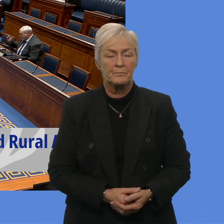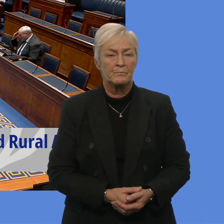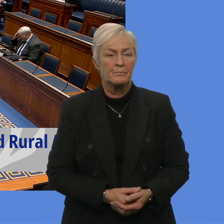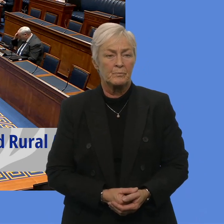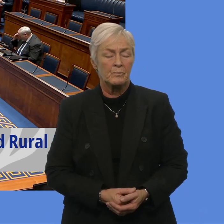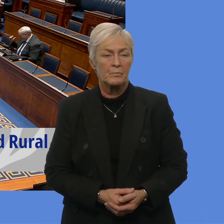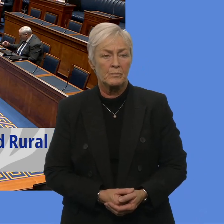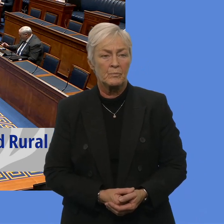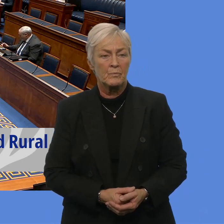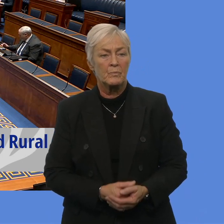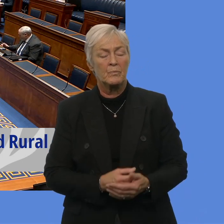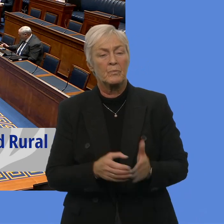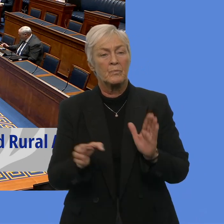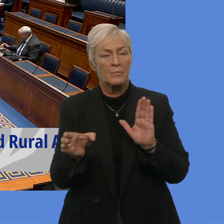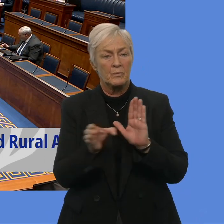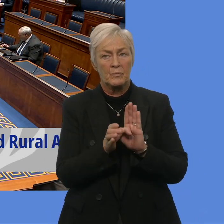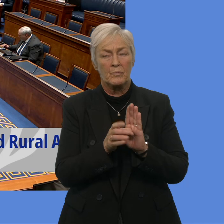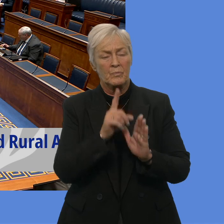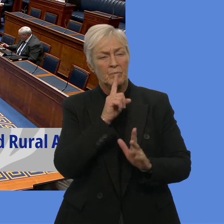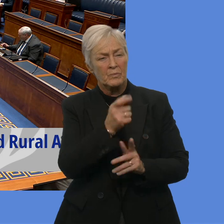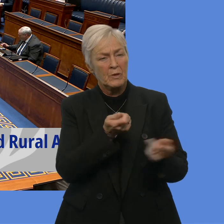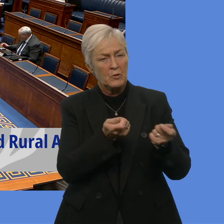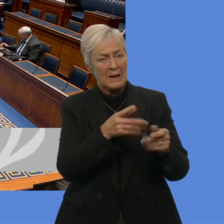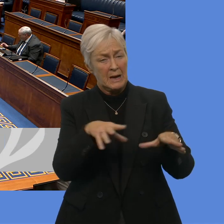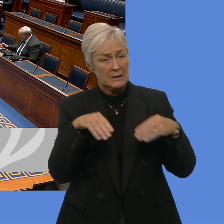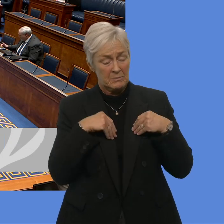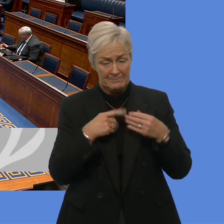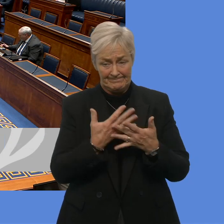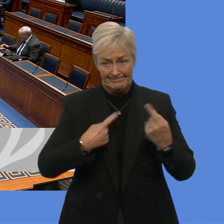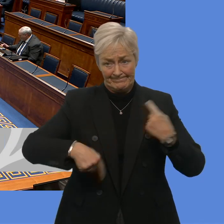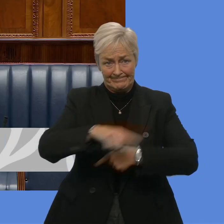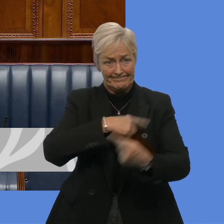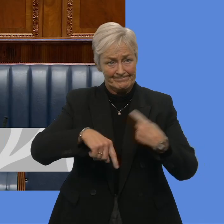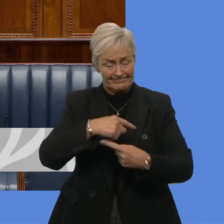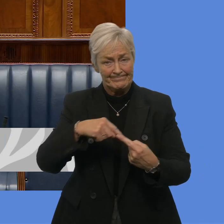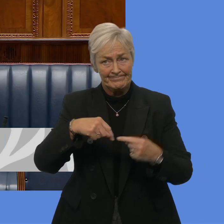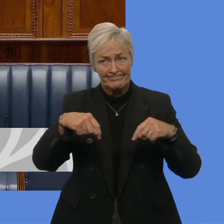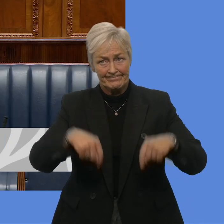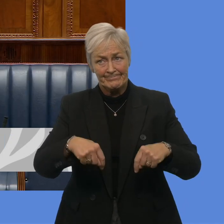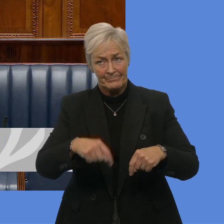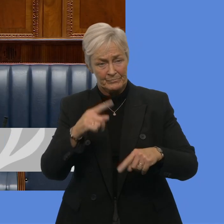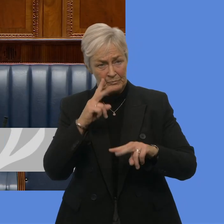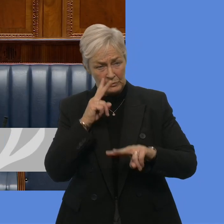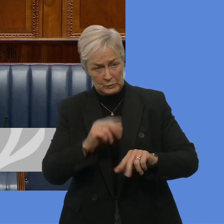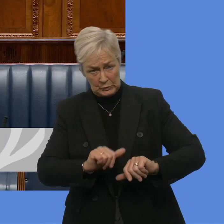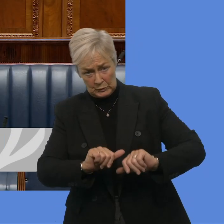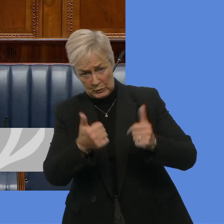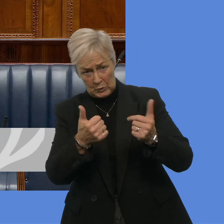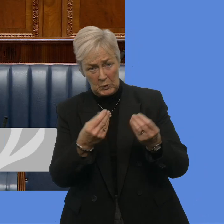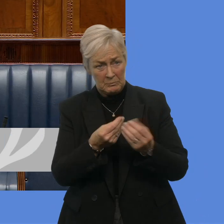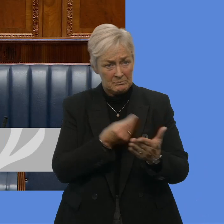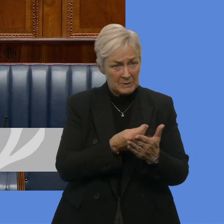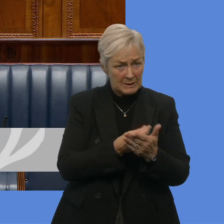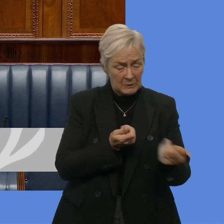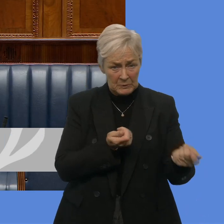Minister, for his answers thus far. Minister, you'll accept that many of us here, the polluter pays, and I think that's a good mantra to come out with in terms of